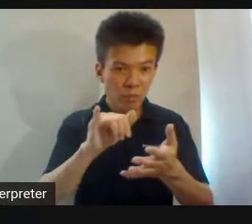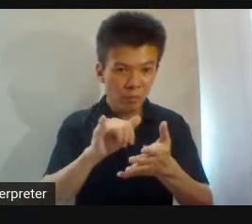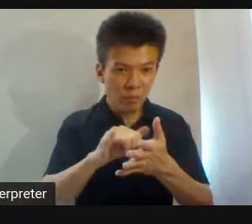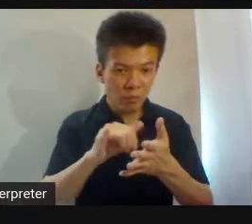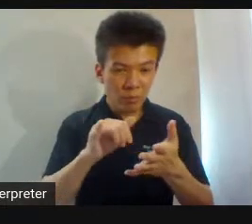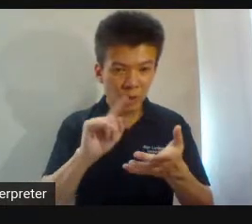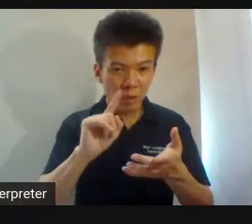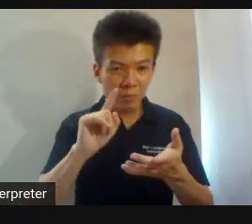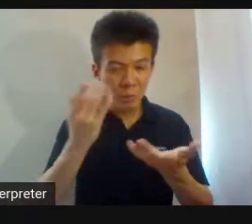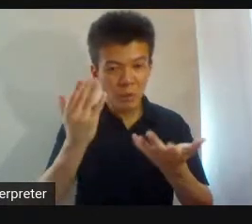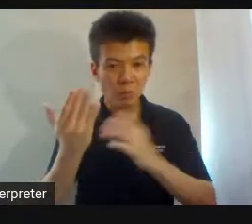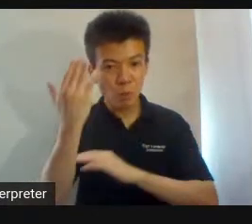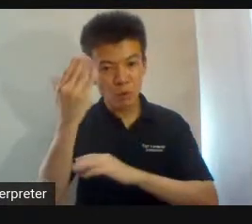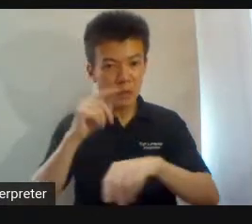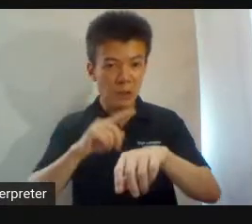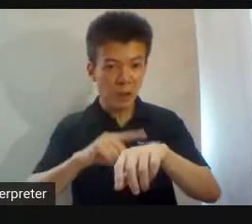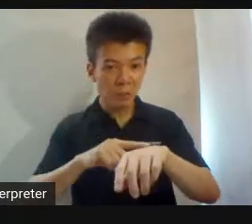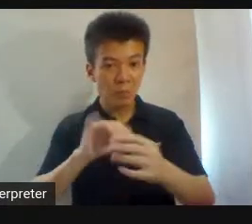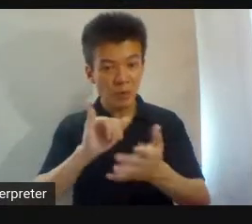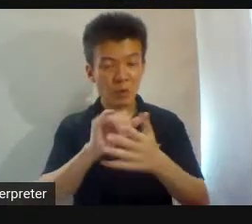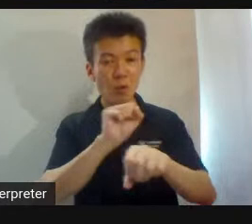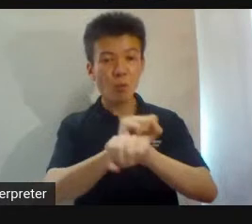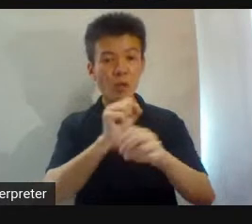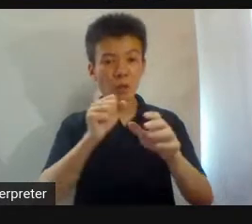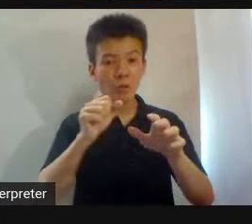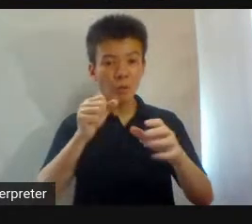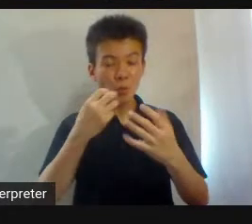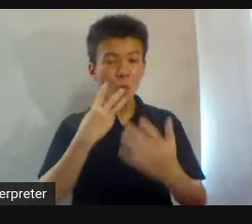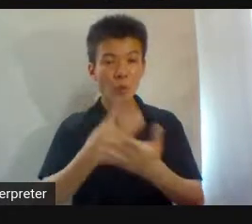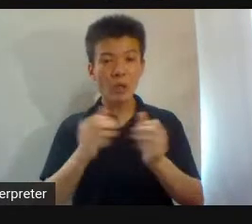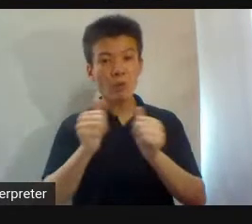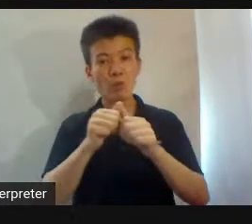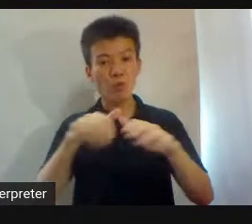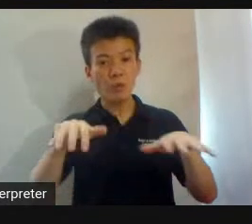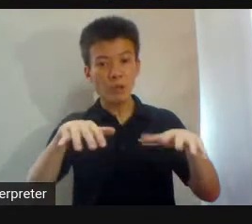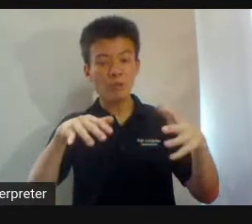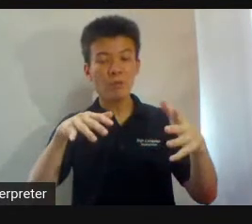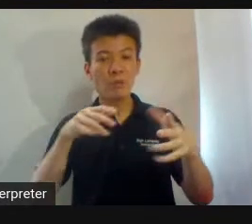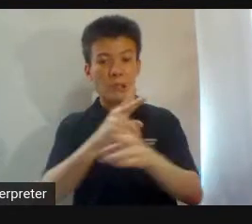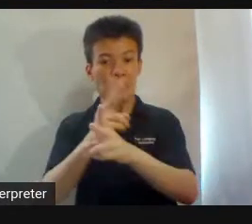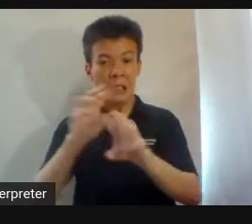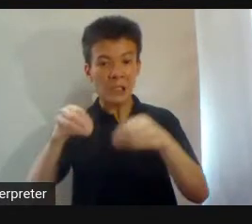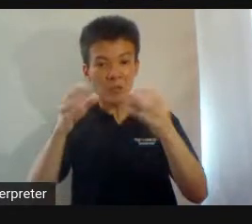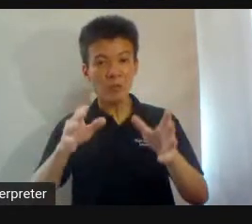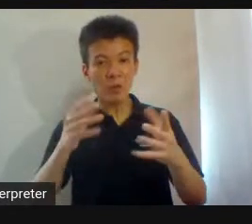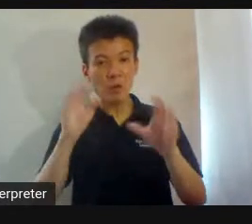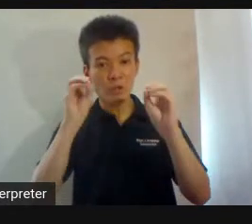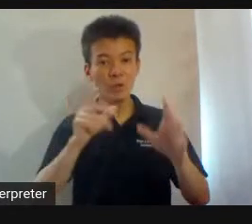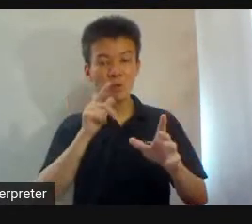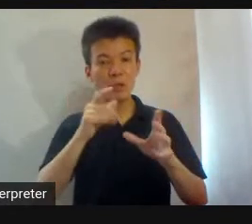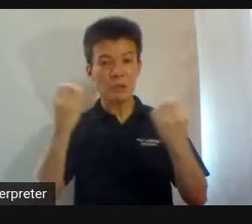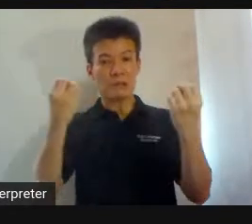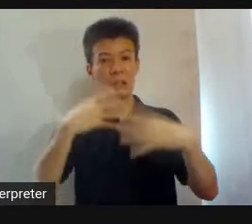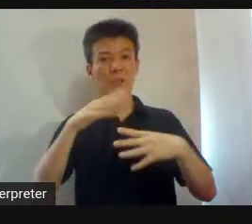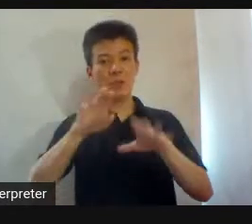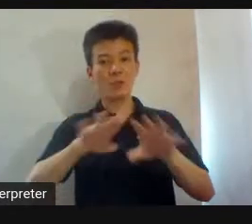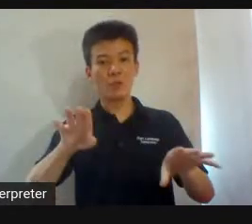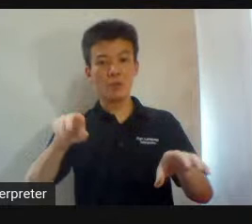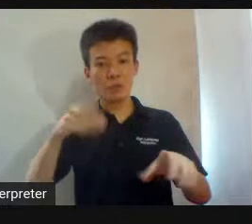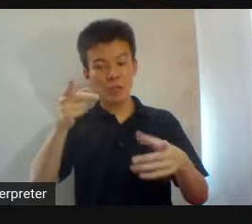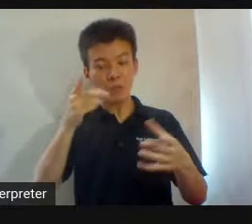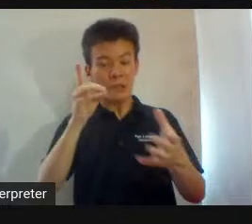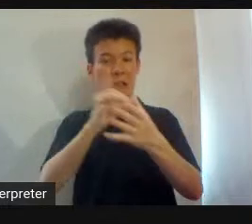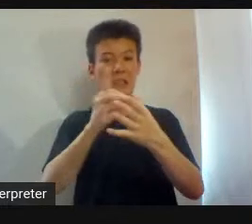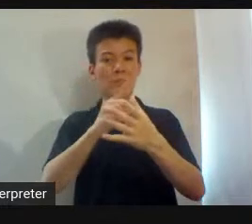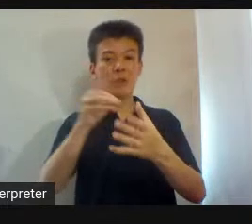morning sort of time slot. This works well with nervous caregivers and teachers who are very afraid of their students actually disrupting